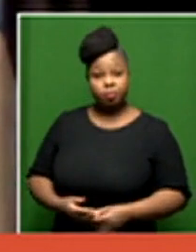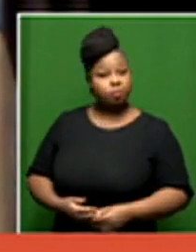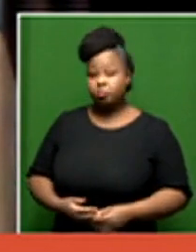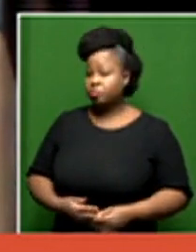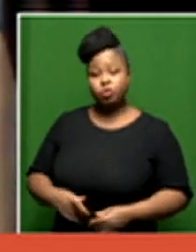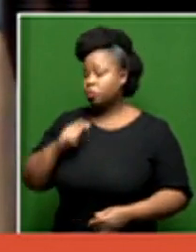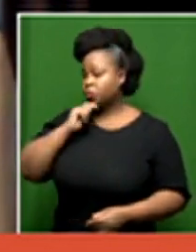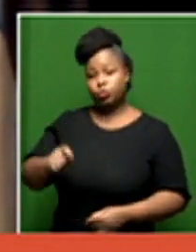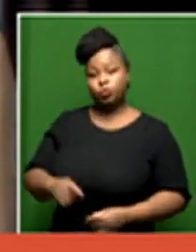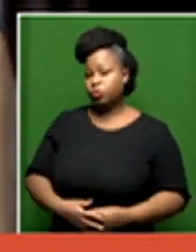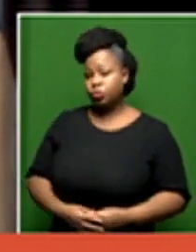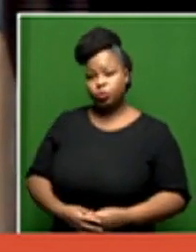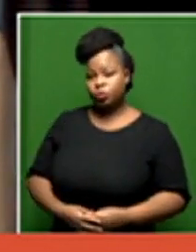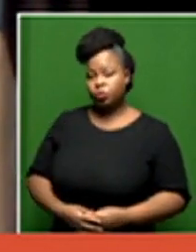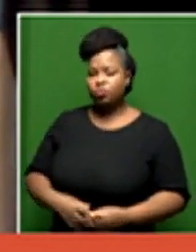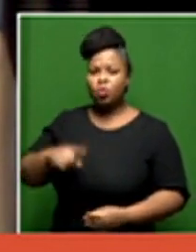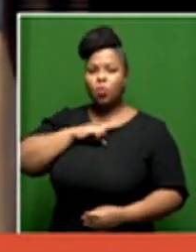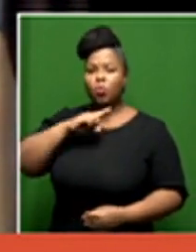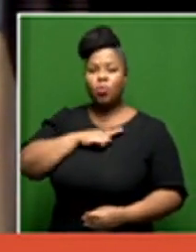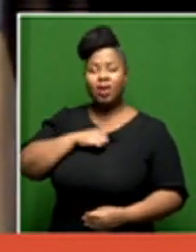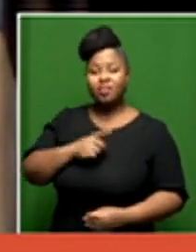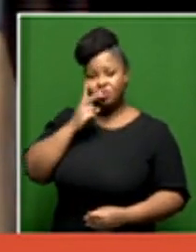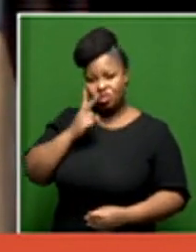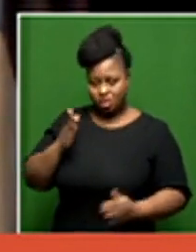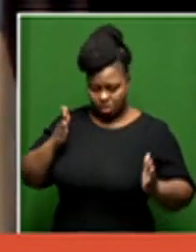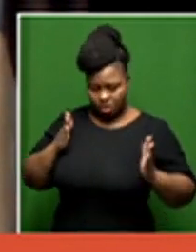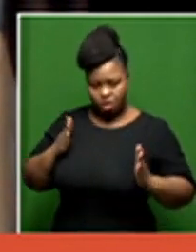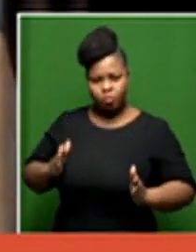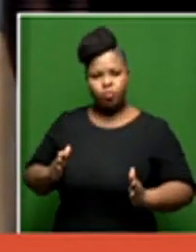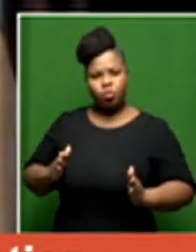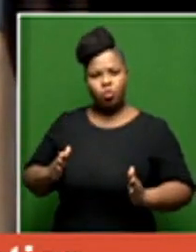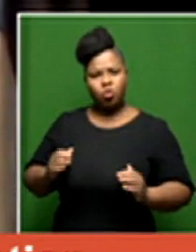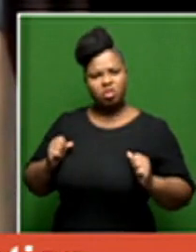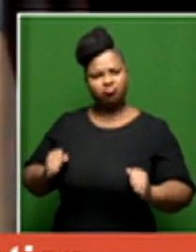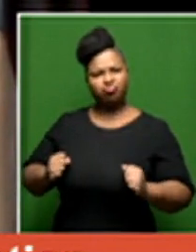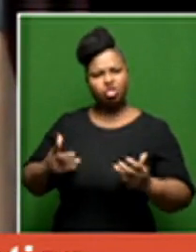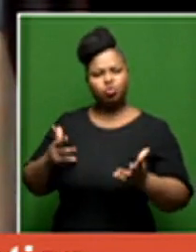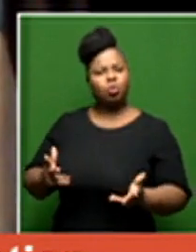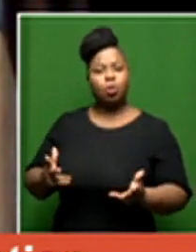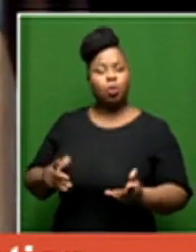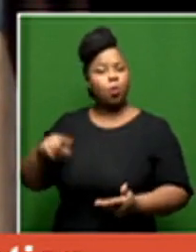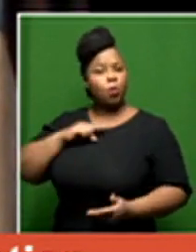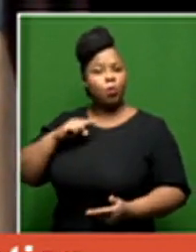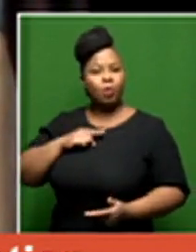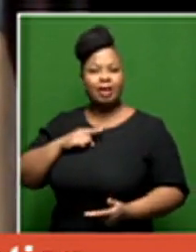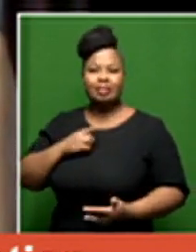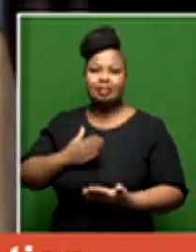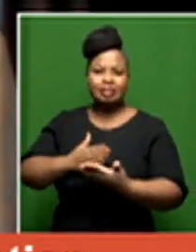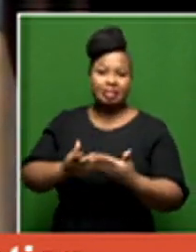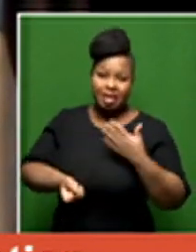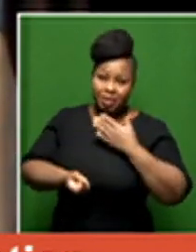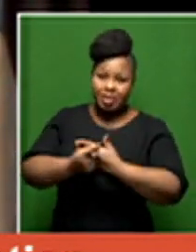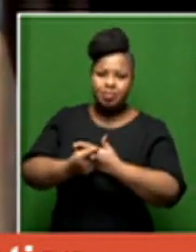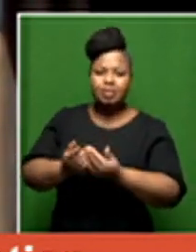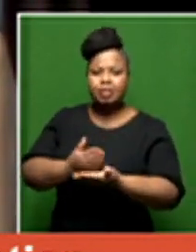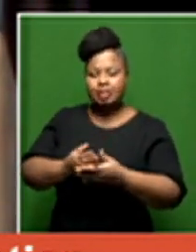is not true, because if you look at the immunity, you'll find that at some stage,